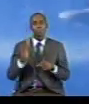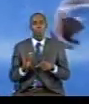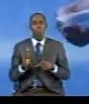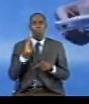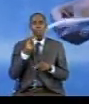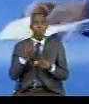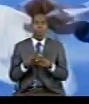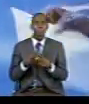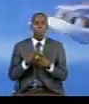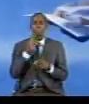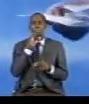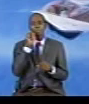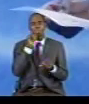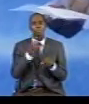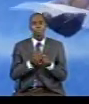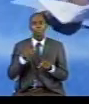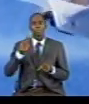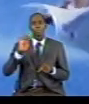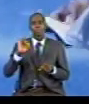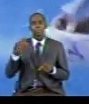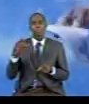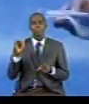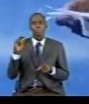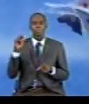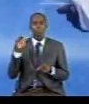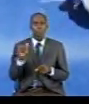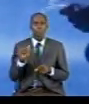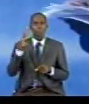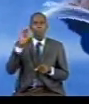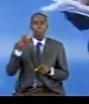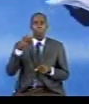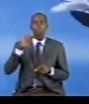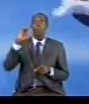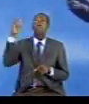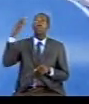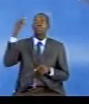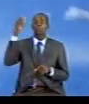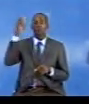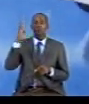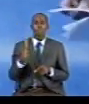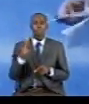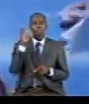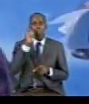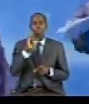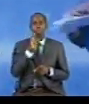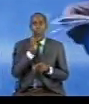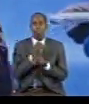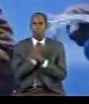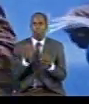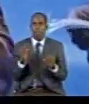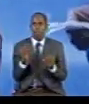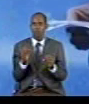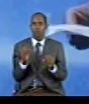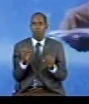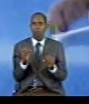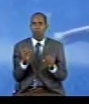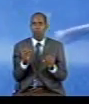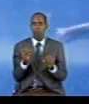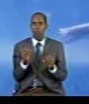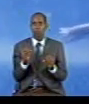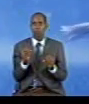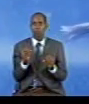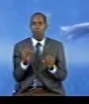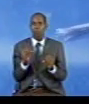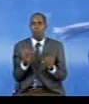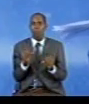Sister Regina Kuju. By God's grace, God has saved me. Praise the Lord. You know, if I don't come out to